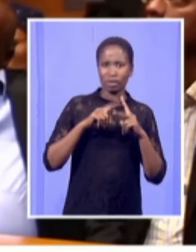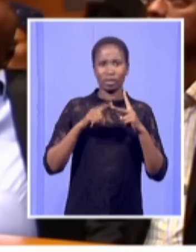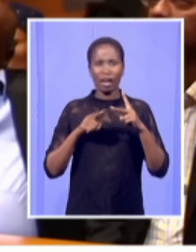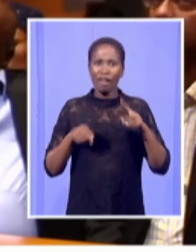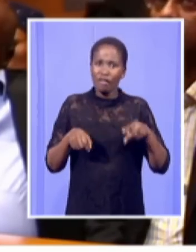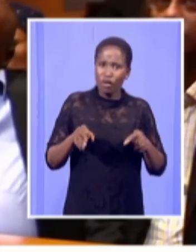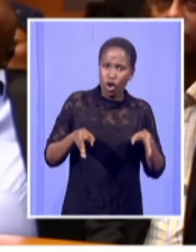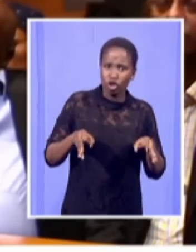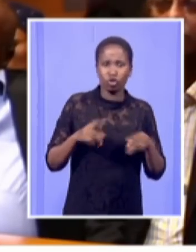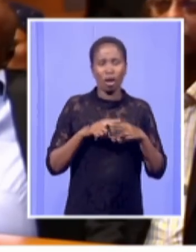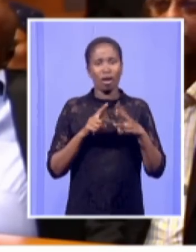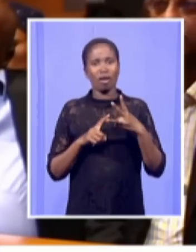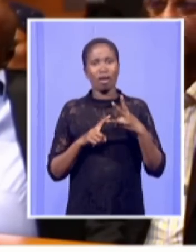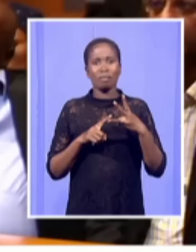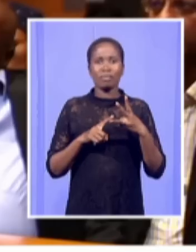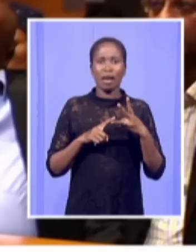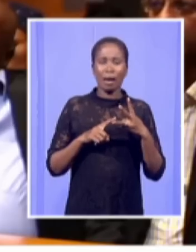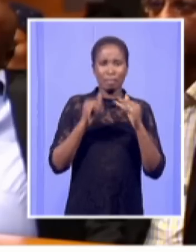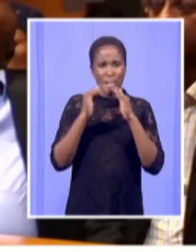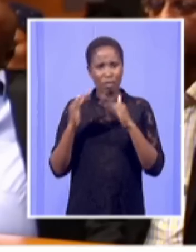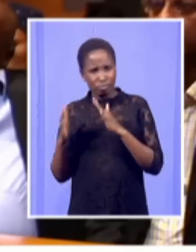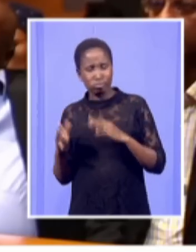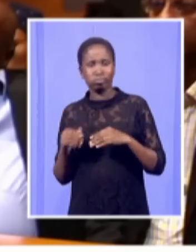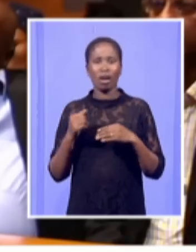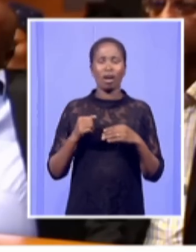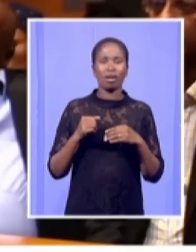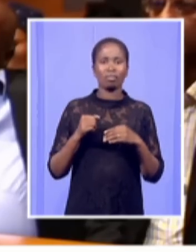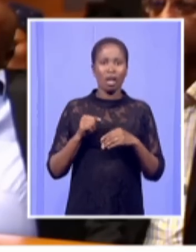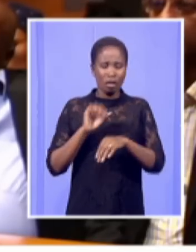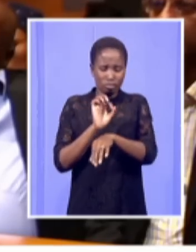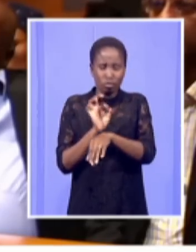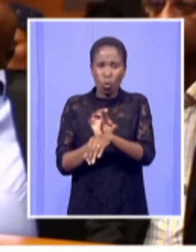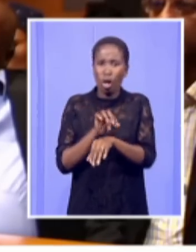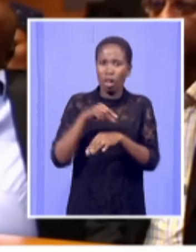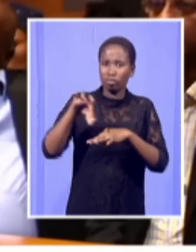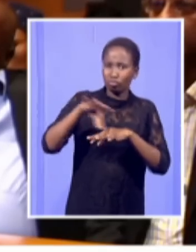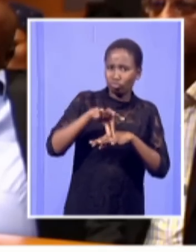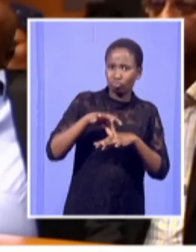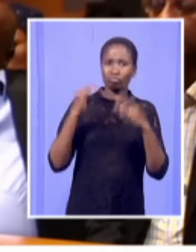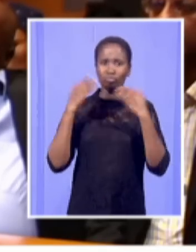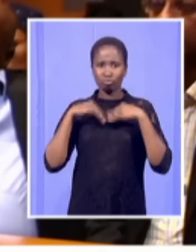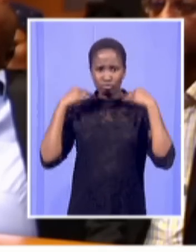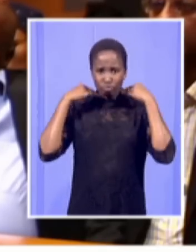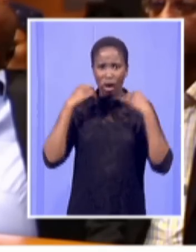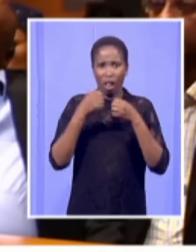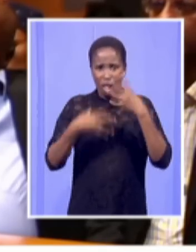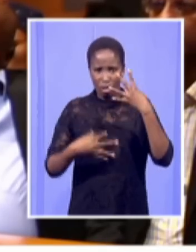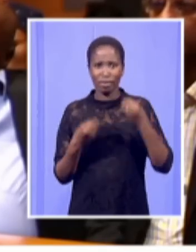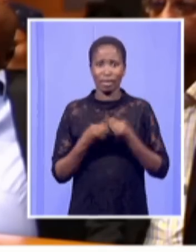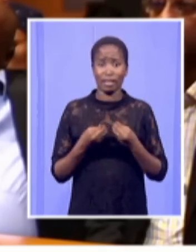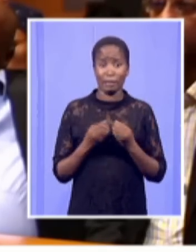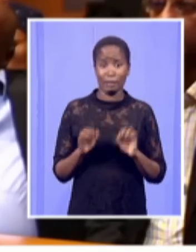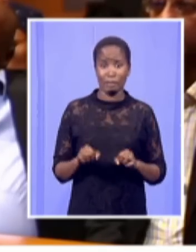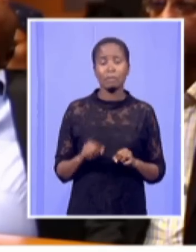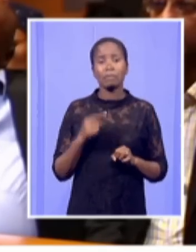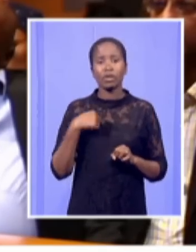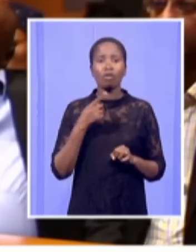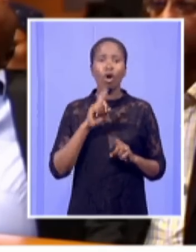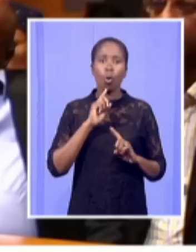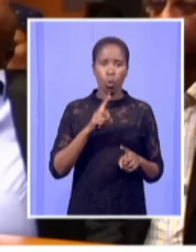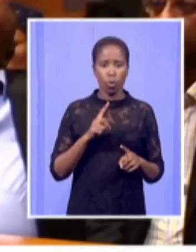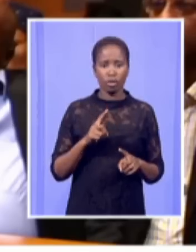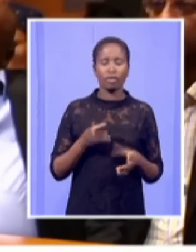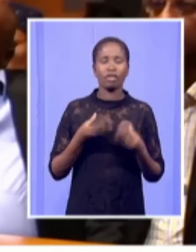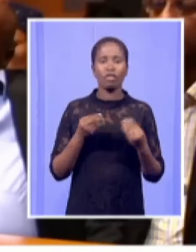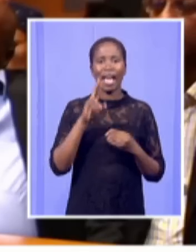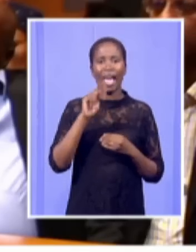effects, property as well as jewellery, which has a substantial value. As stated herein before, a restraint order was obtained by the